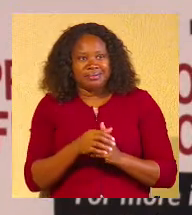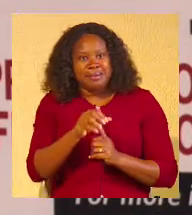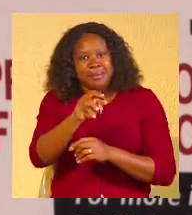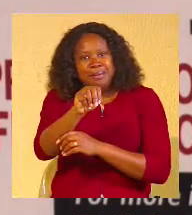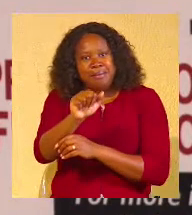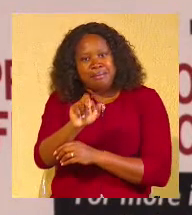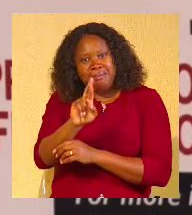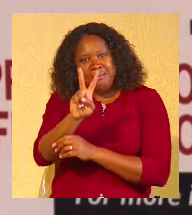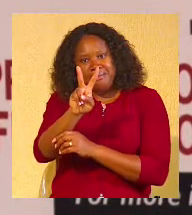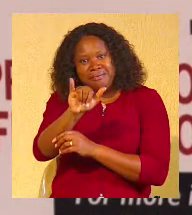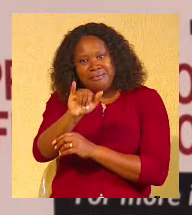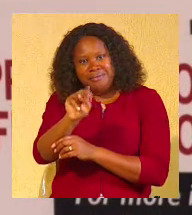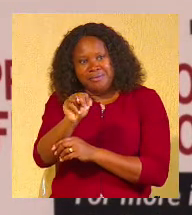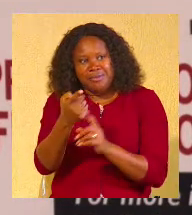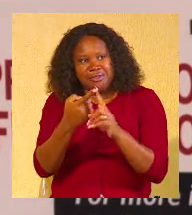from Windhoek.